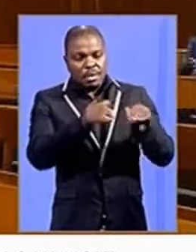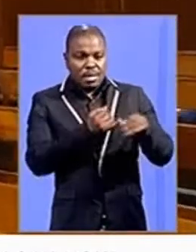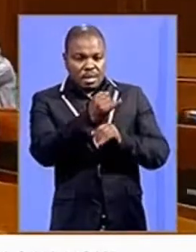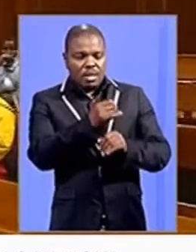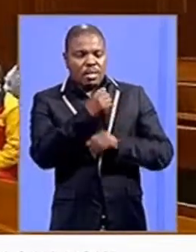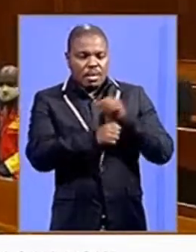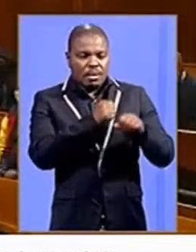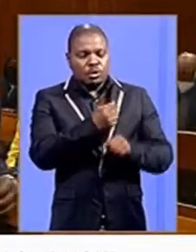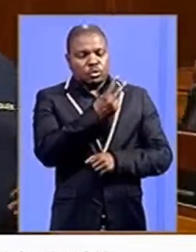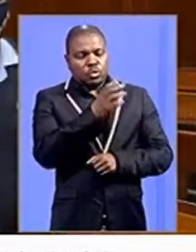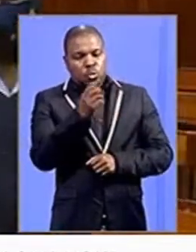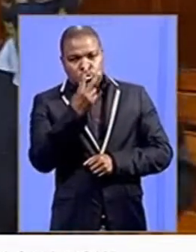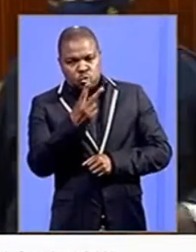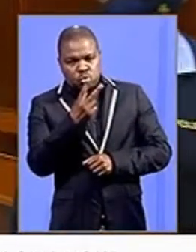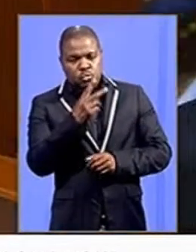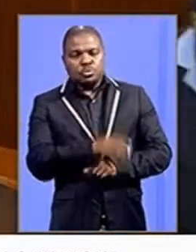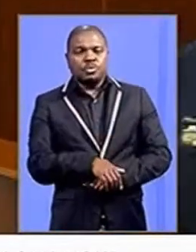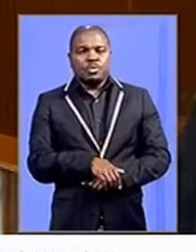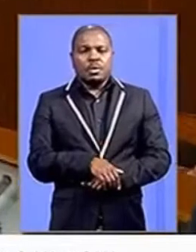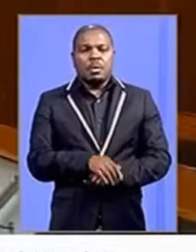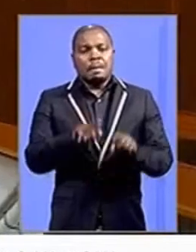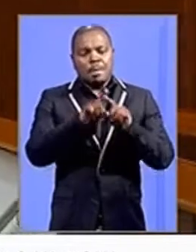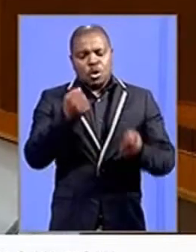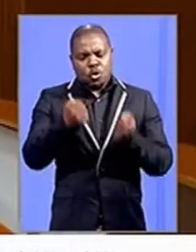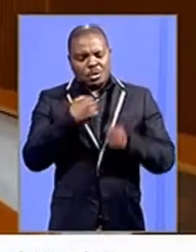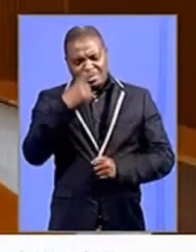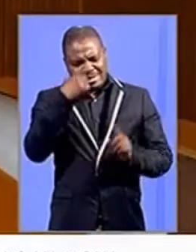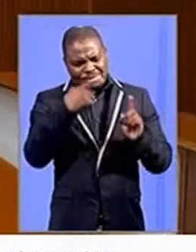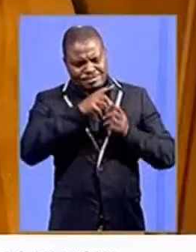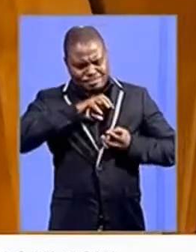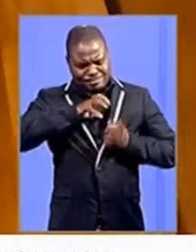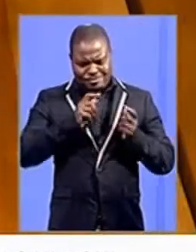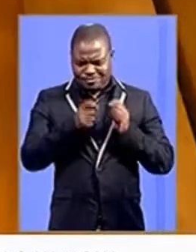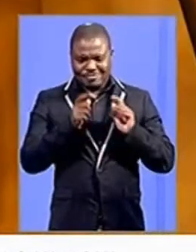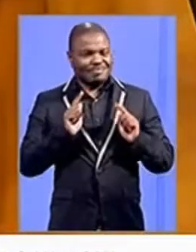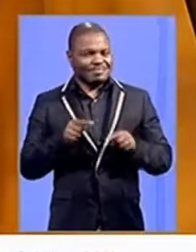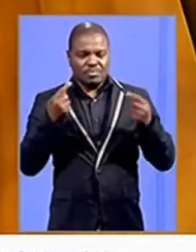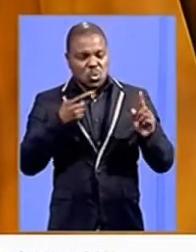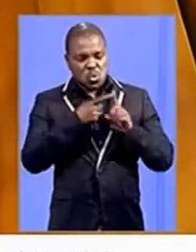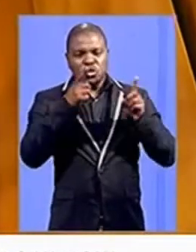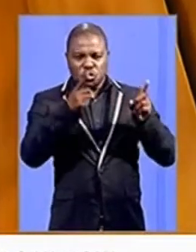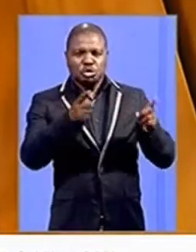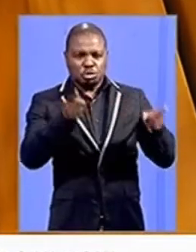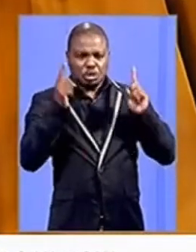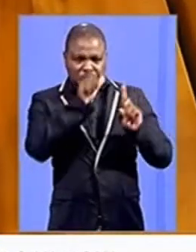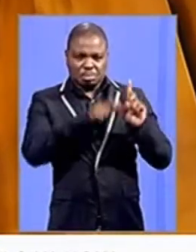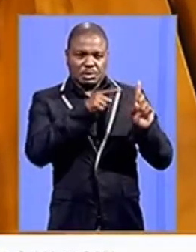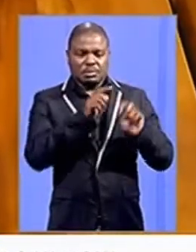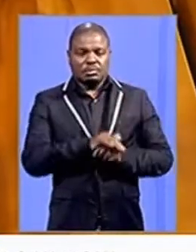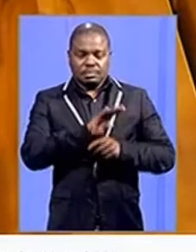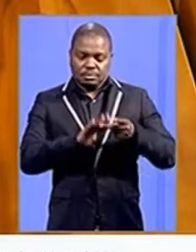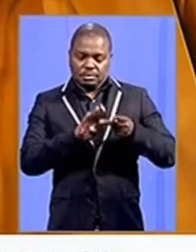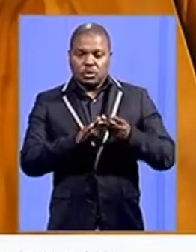wa 2002. Kgorotsheko e dumela e se motho yo a ka sokollwago gomme o kotsi setšhabeng. E gateletše gape gore